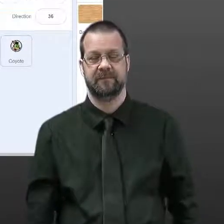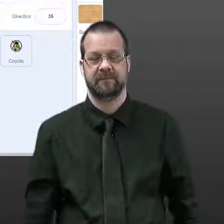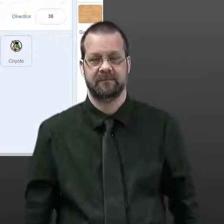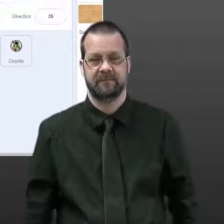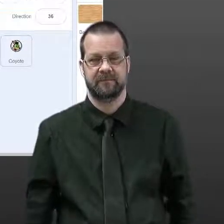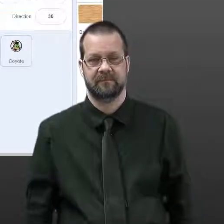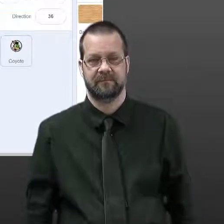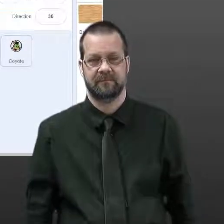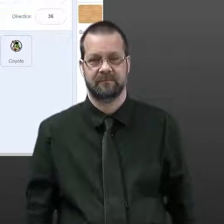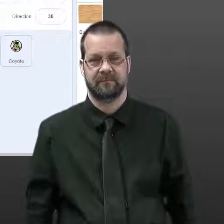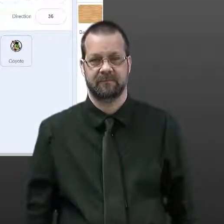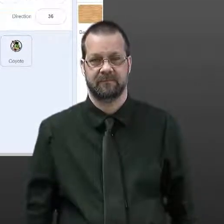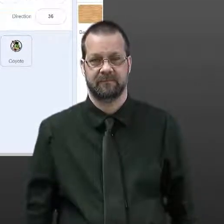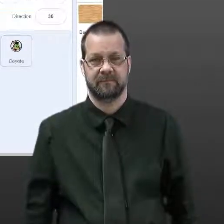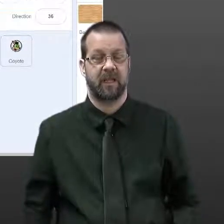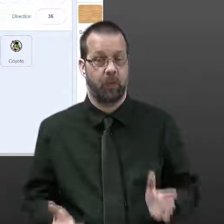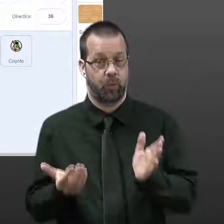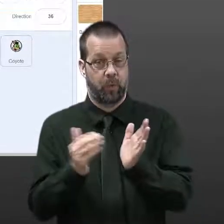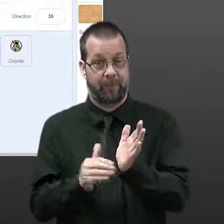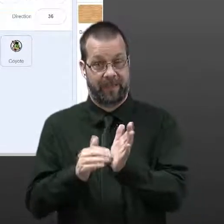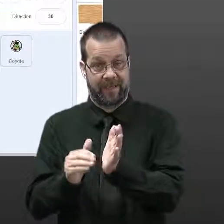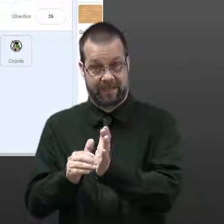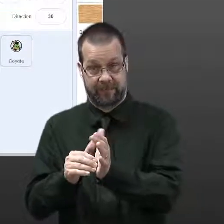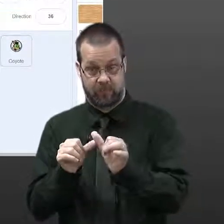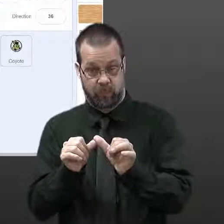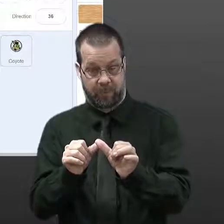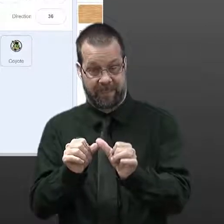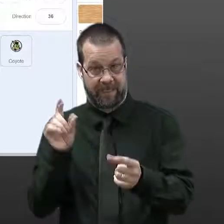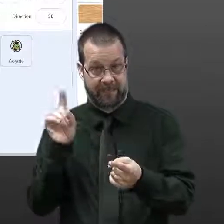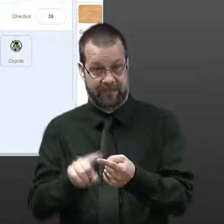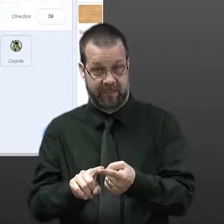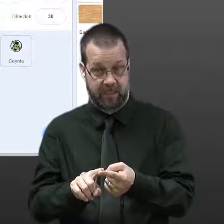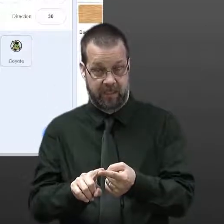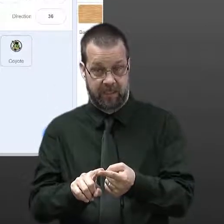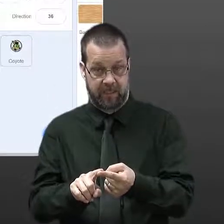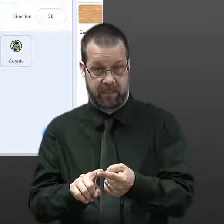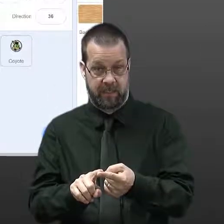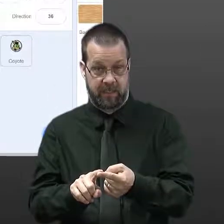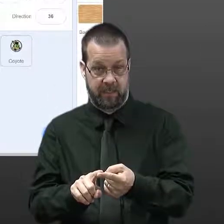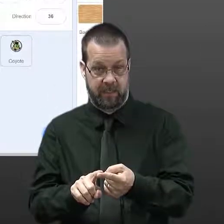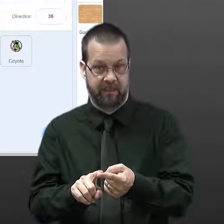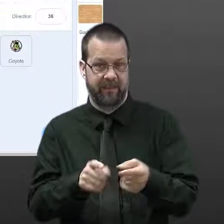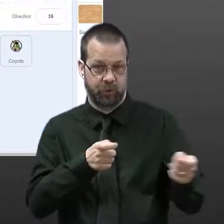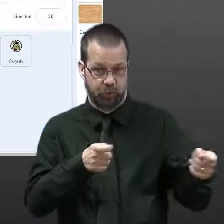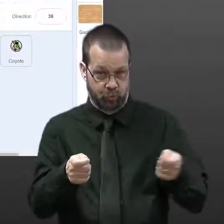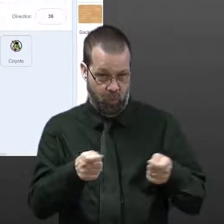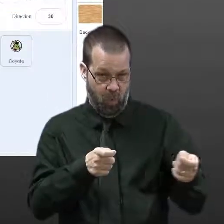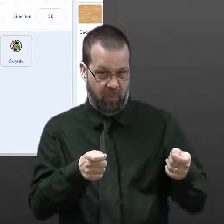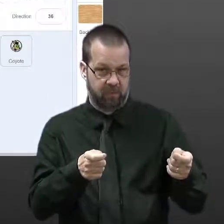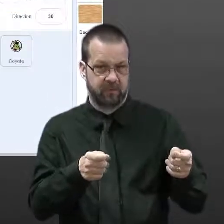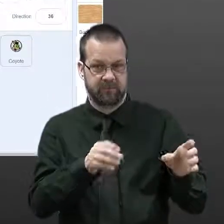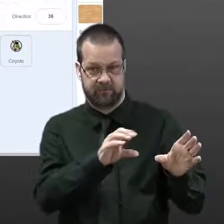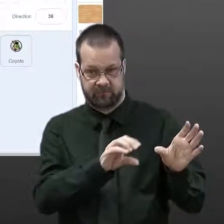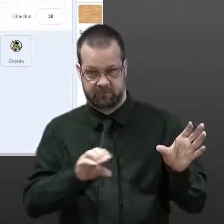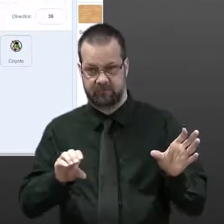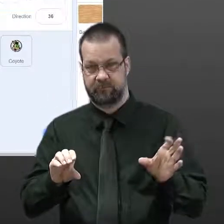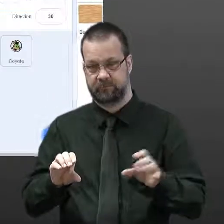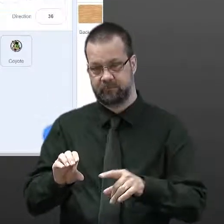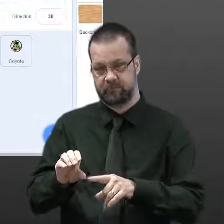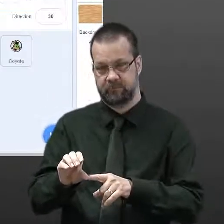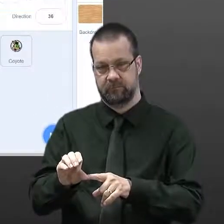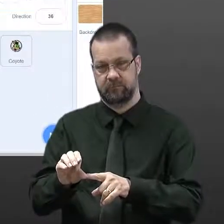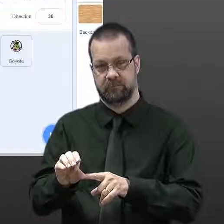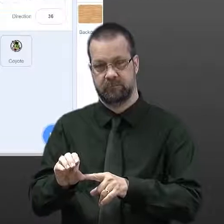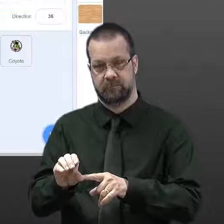next thing that we need is a repeat until block, and this is in control.